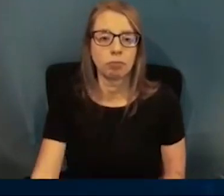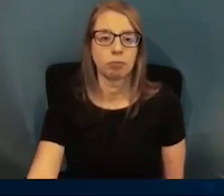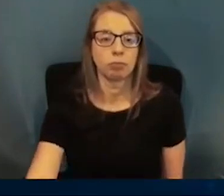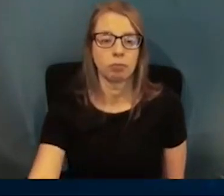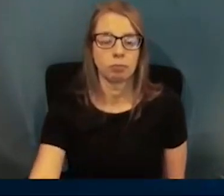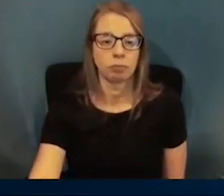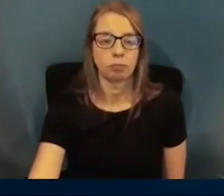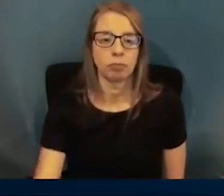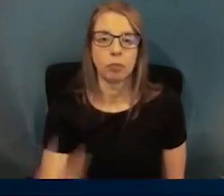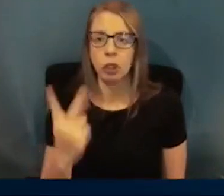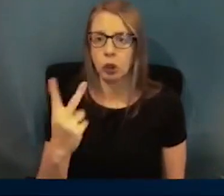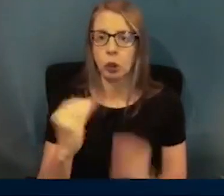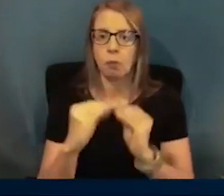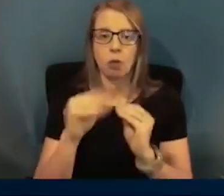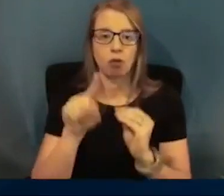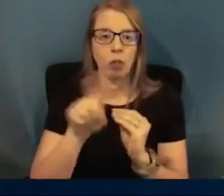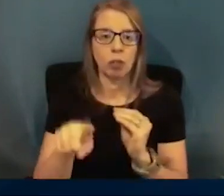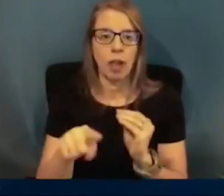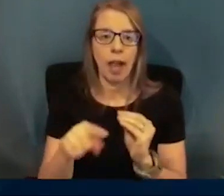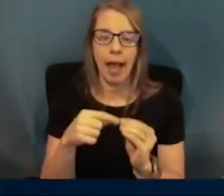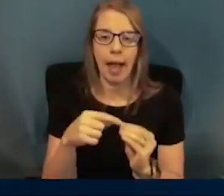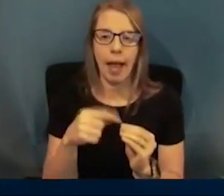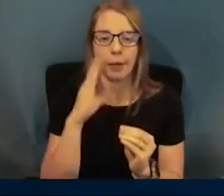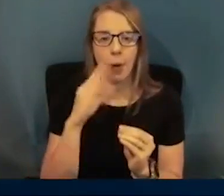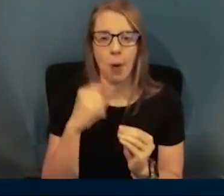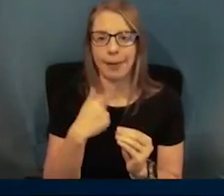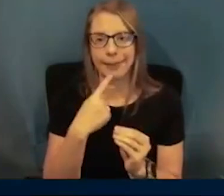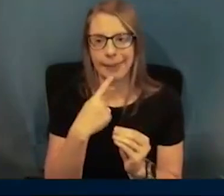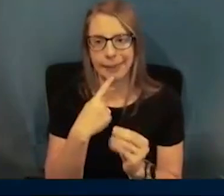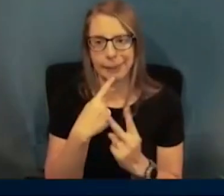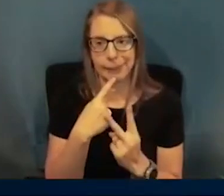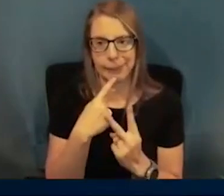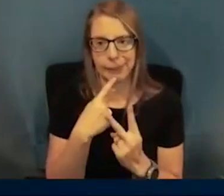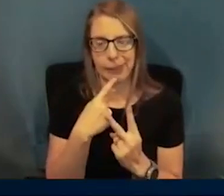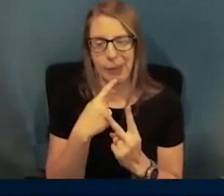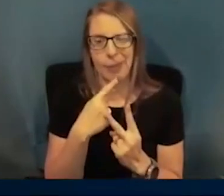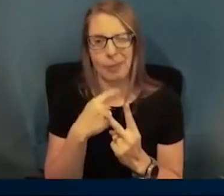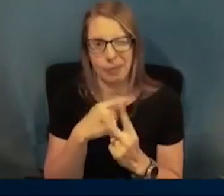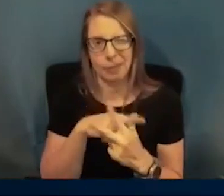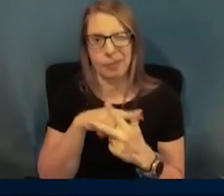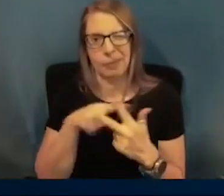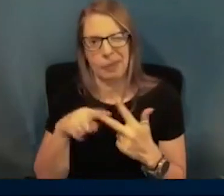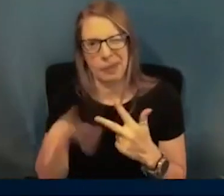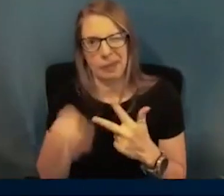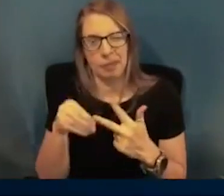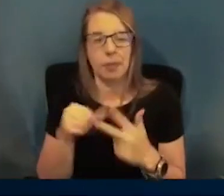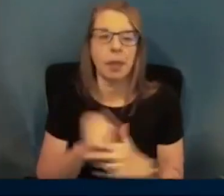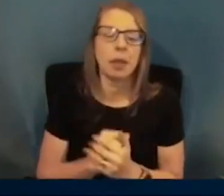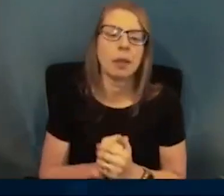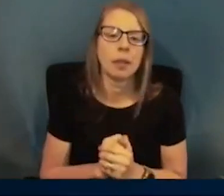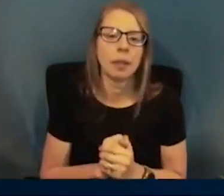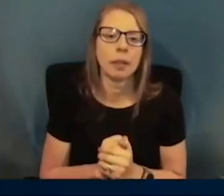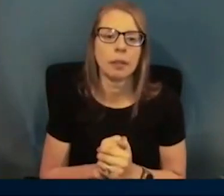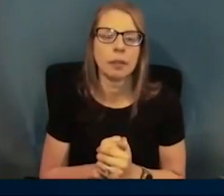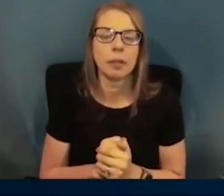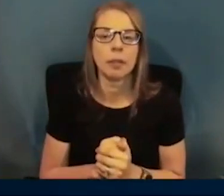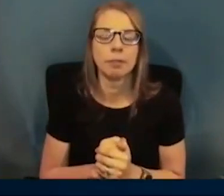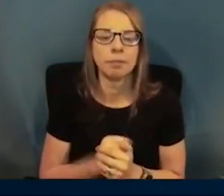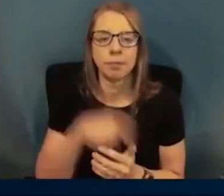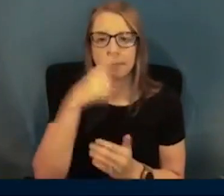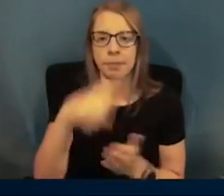have 2 more. I know I said that I had 2, but this will be 1, and then we'll have a final. Can you talk about the